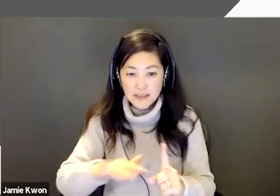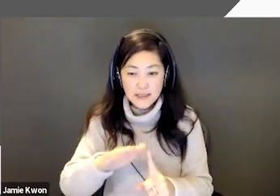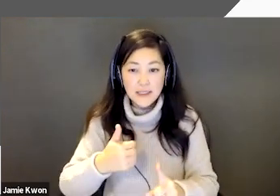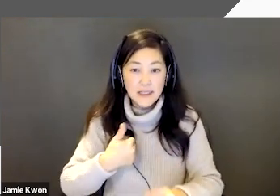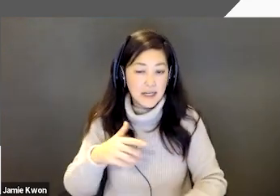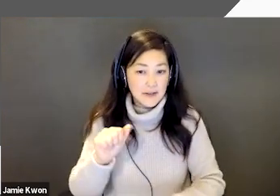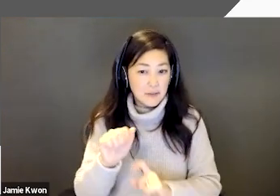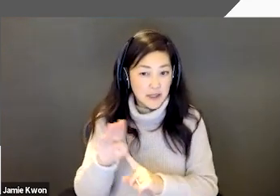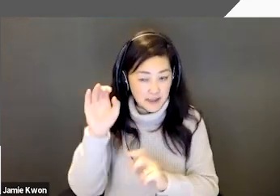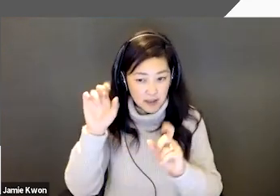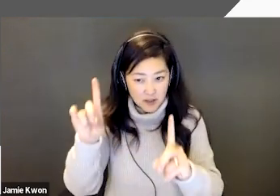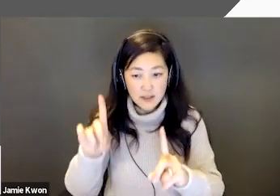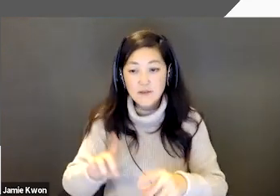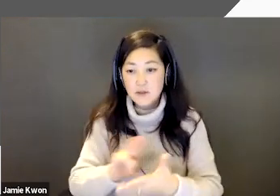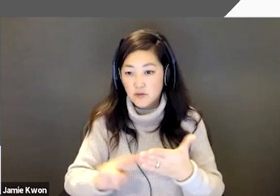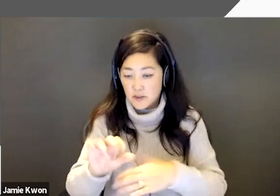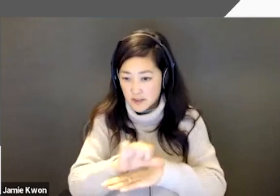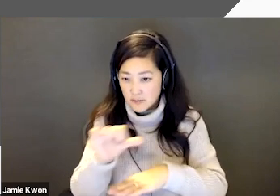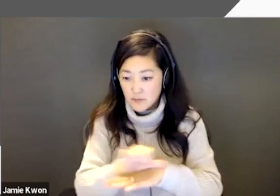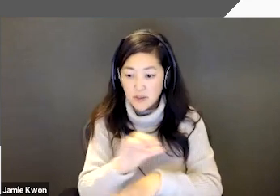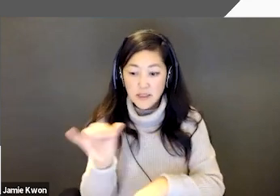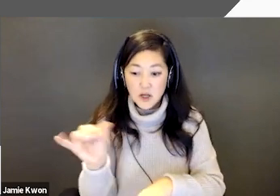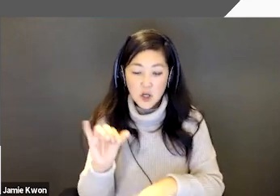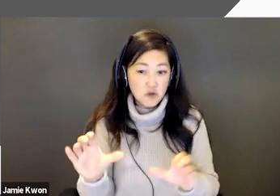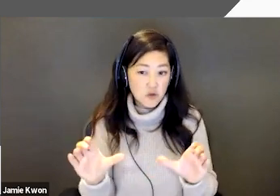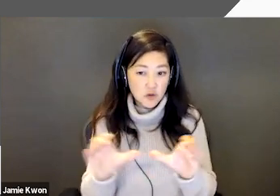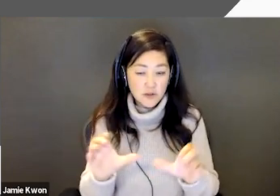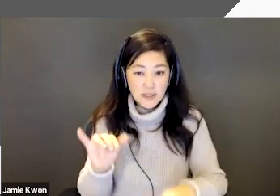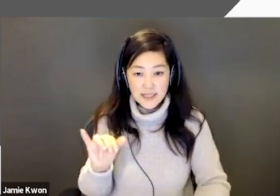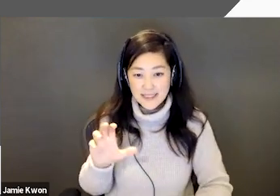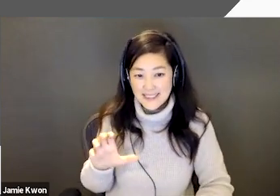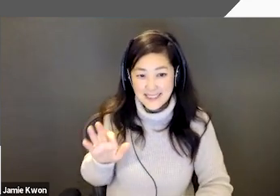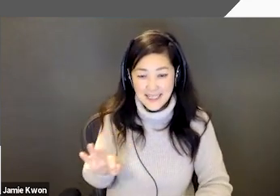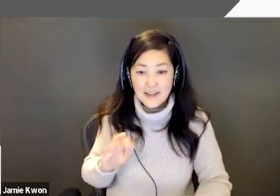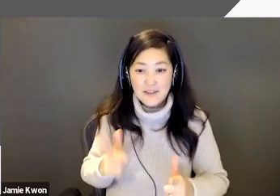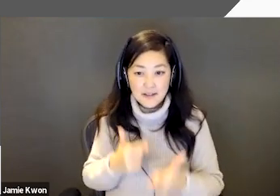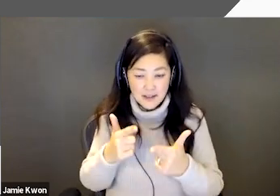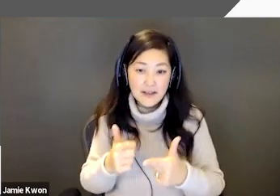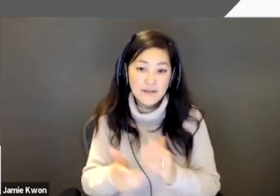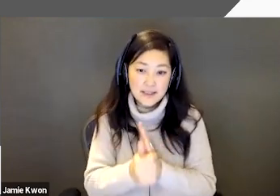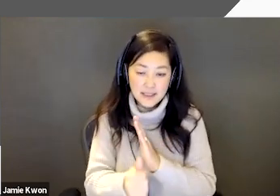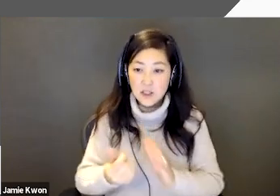of Education from the University of Alberta, as well as am certified in ICF accredited life skills coaching